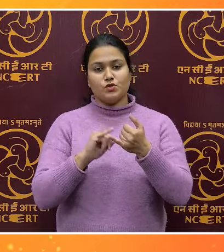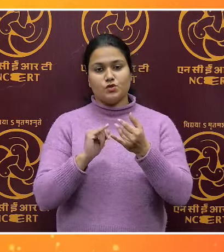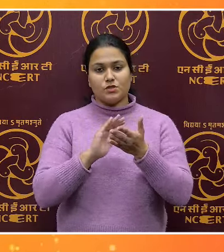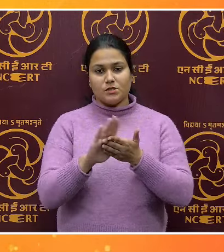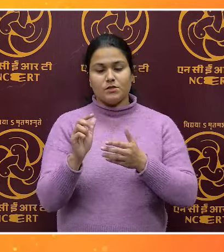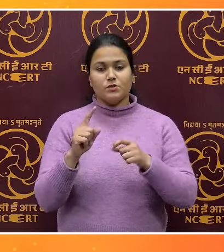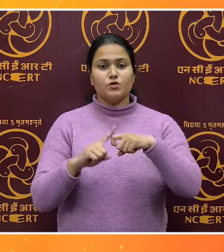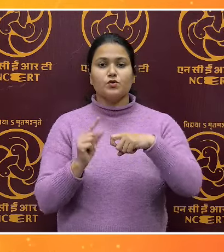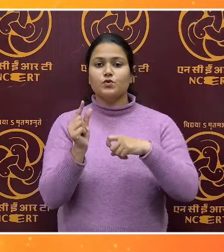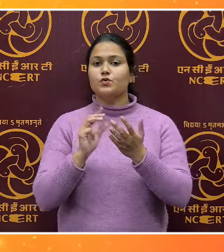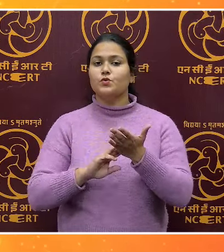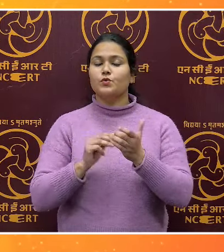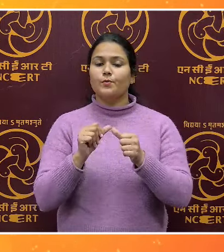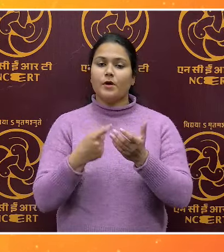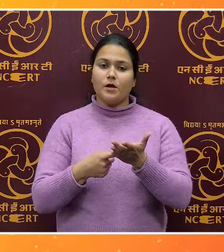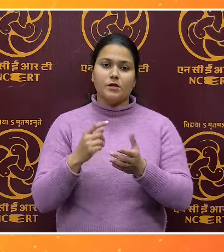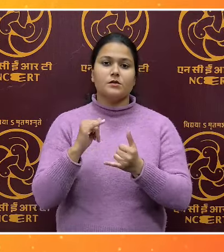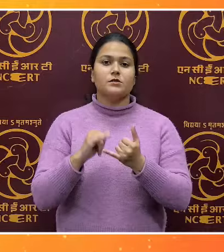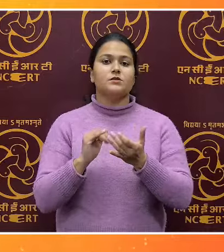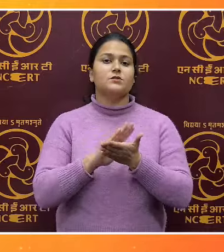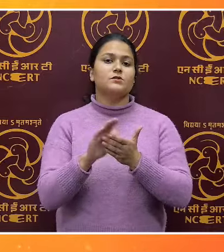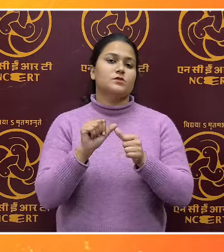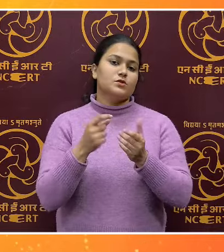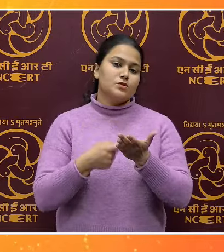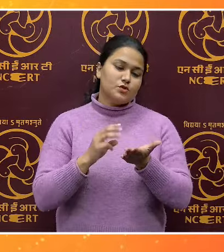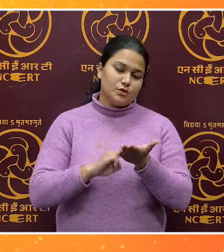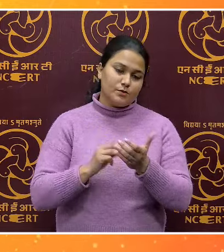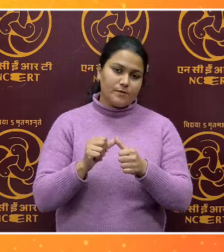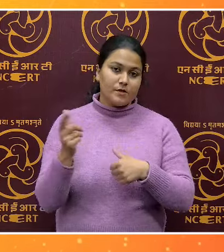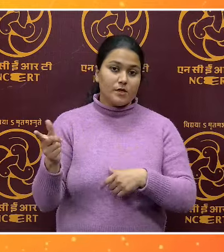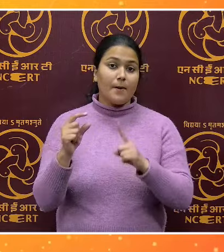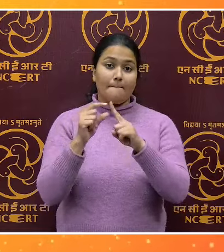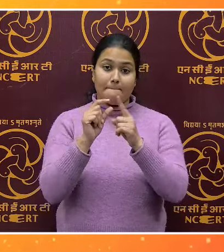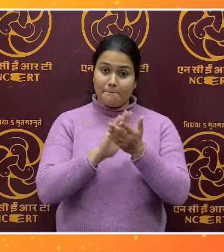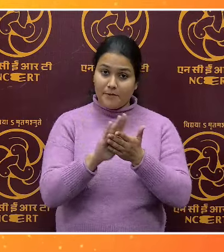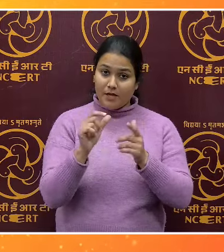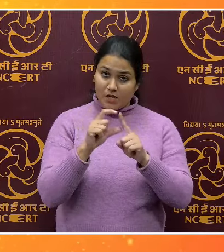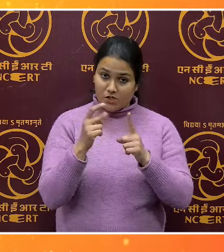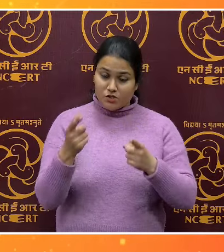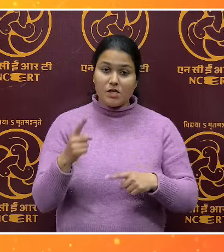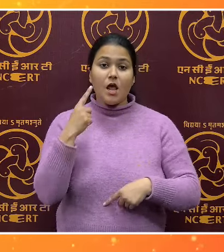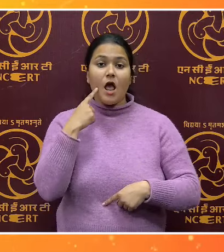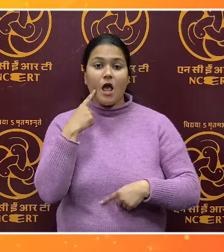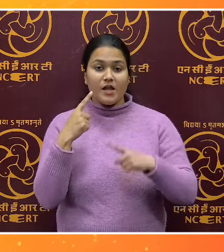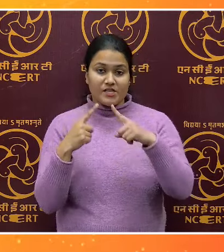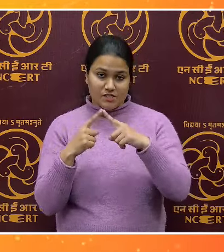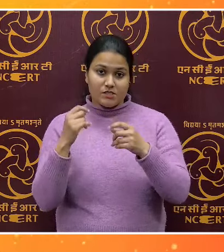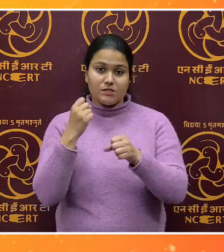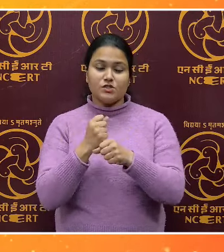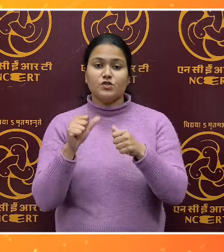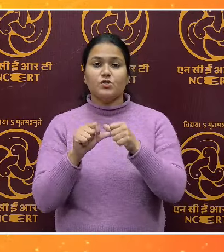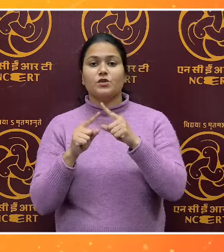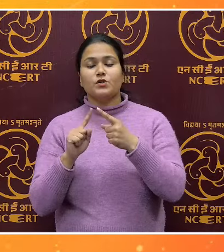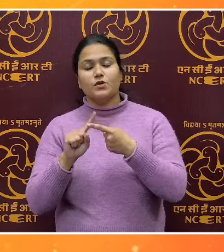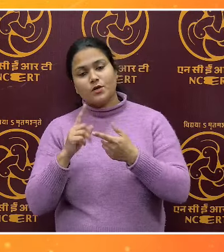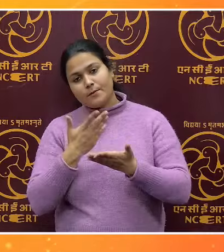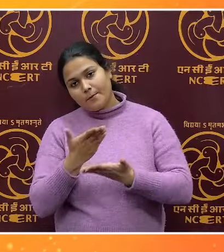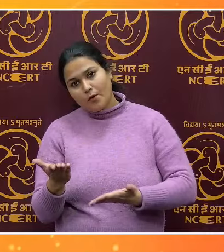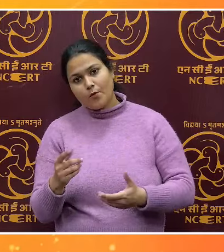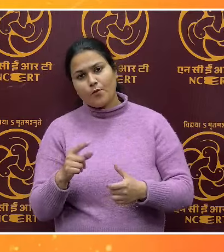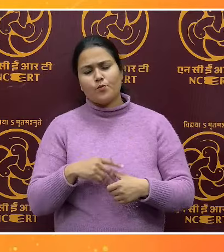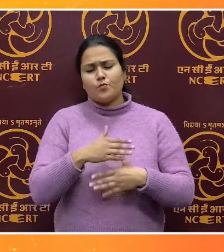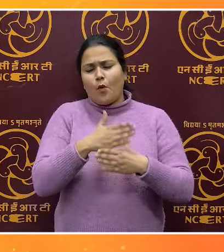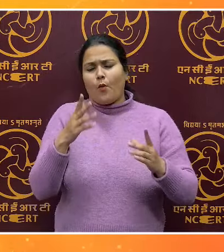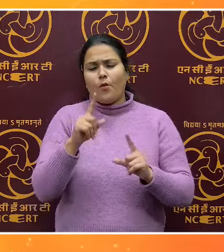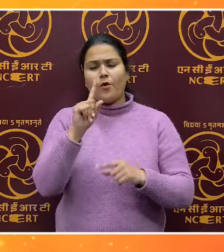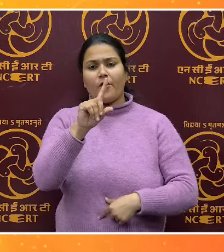to you. Thank you. Thank you. Sir is a Ph.D. from IIT-Gate, and he is having more than 15